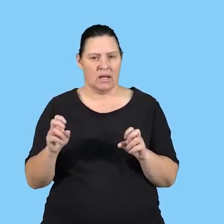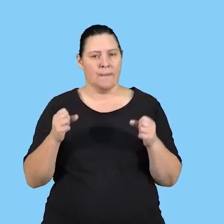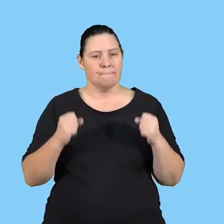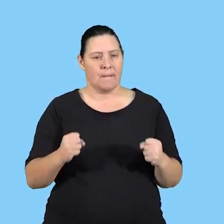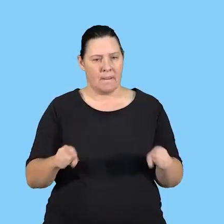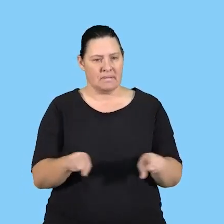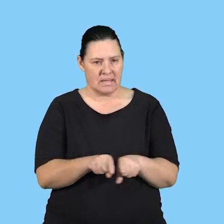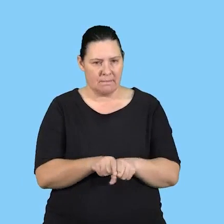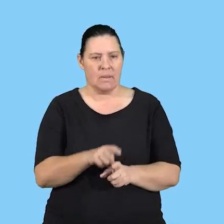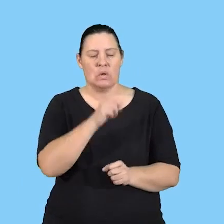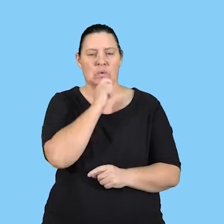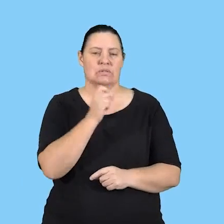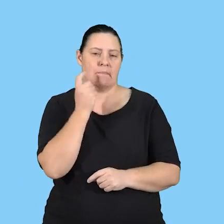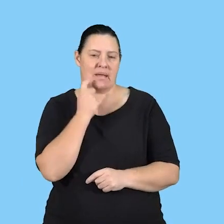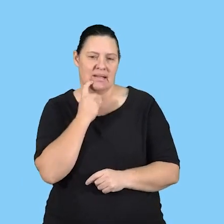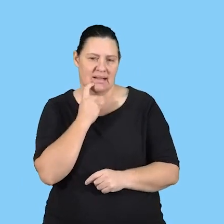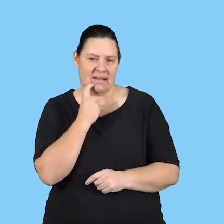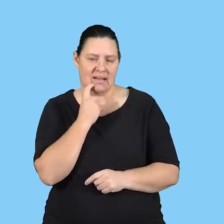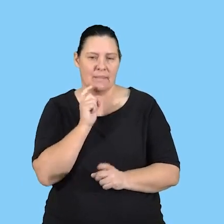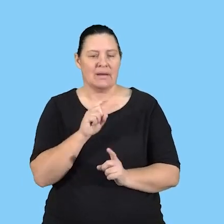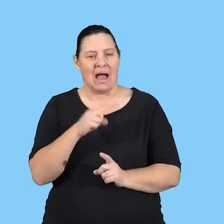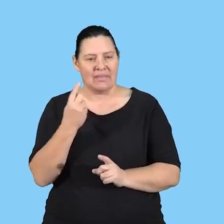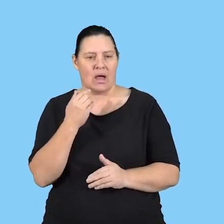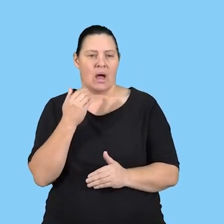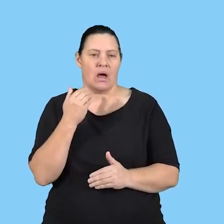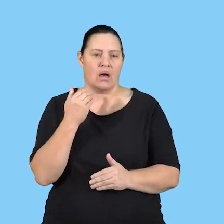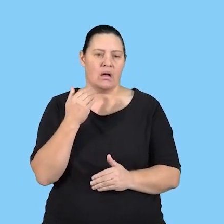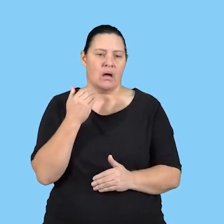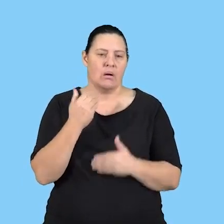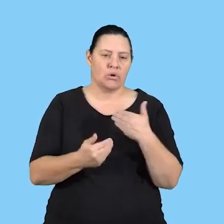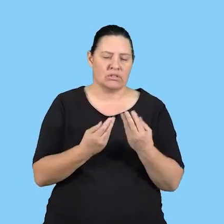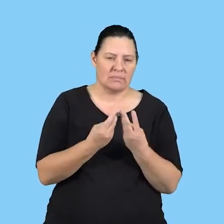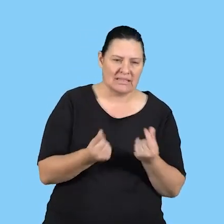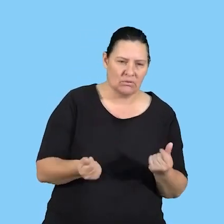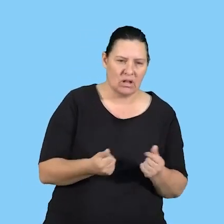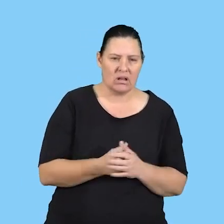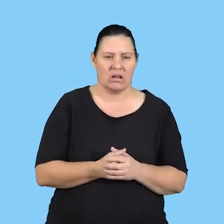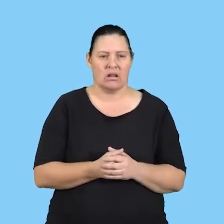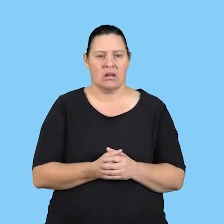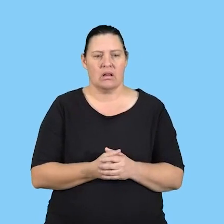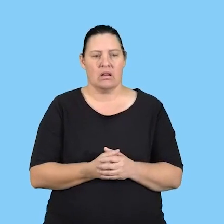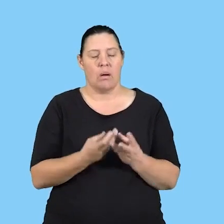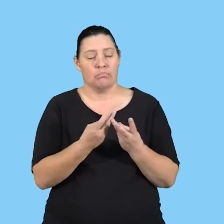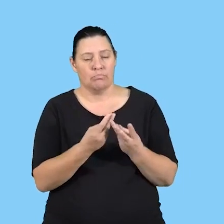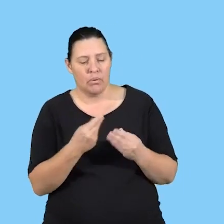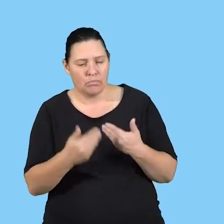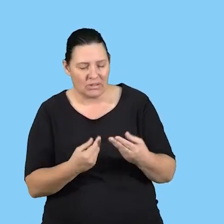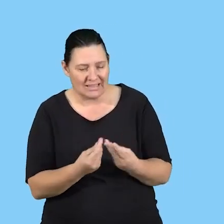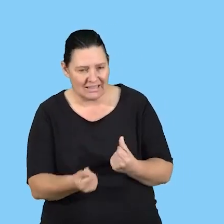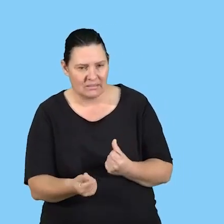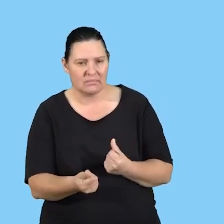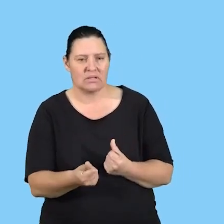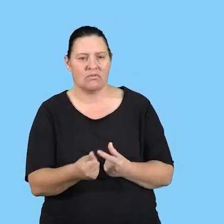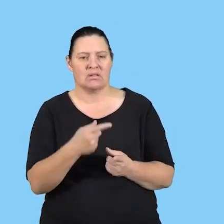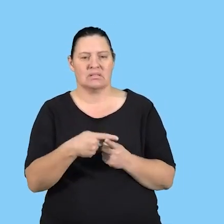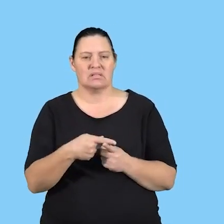it is the uses of metals, but otherwise processing of materials and processed materials has